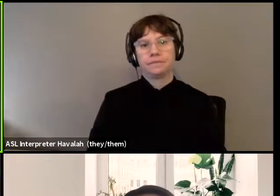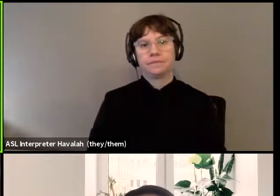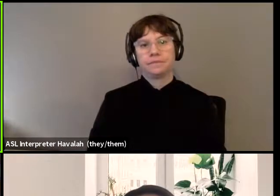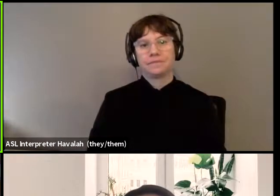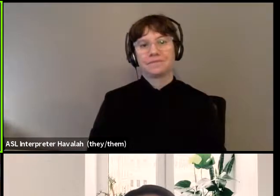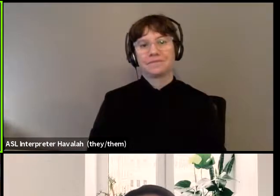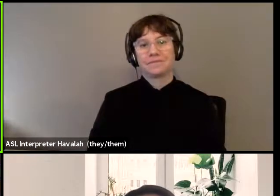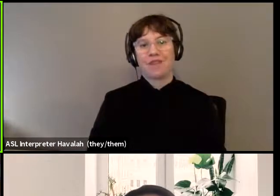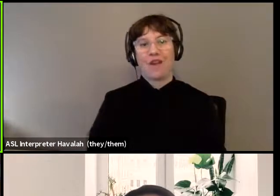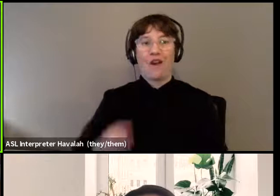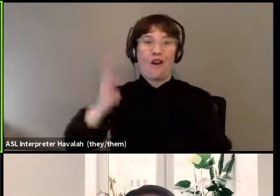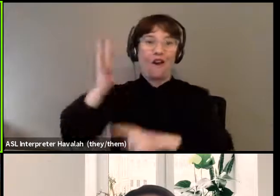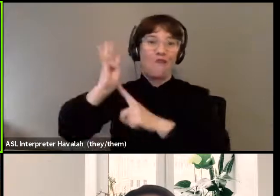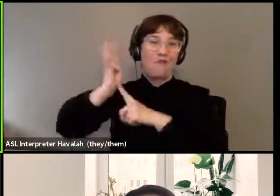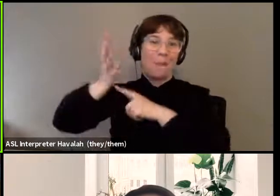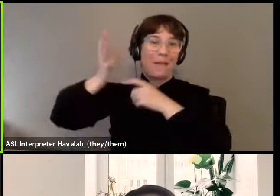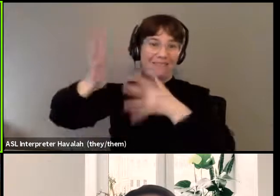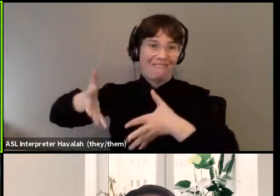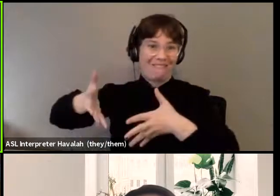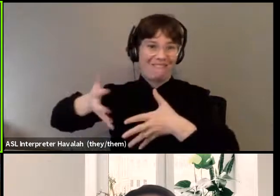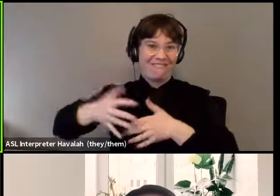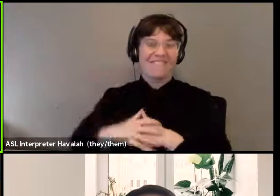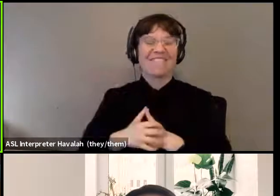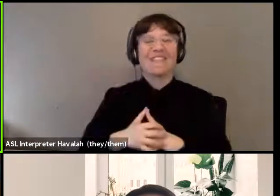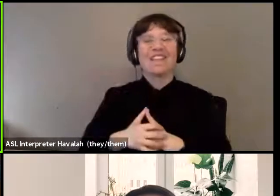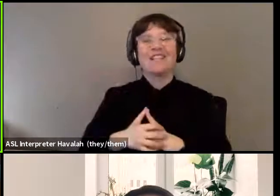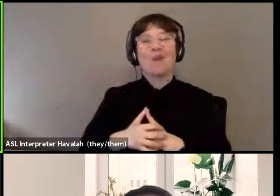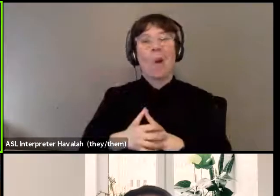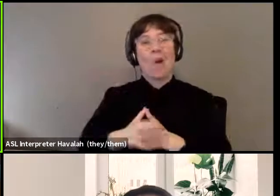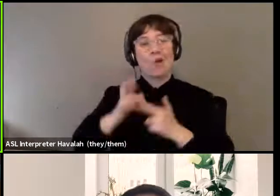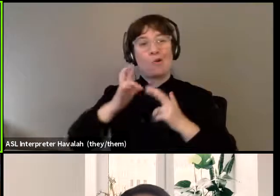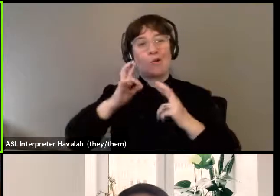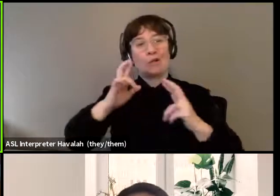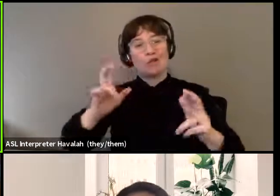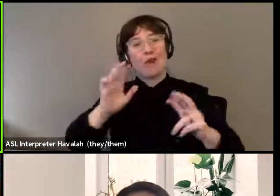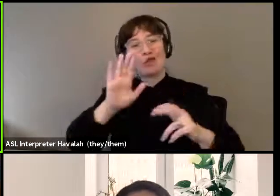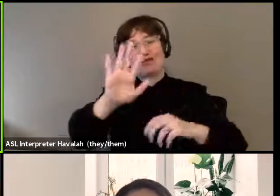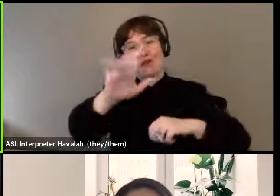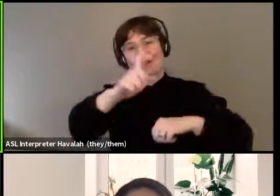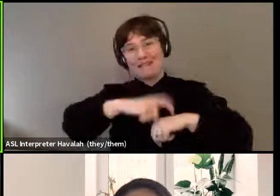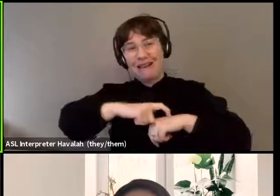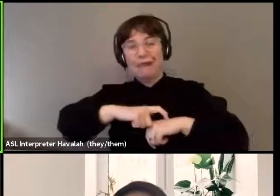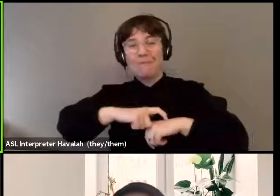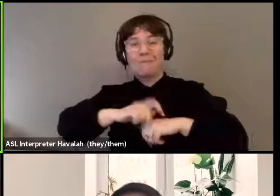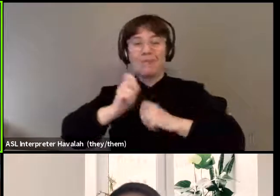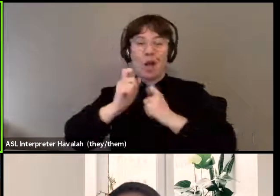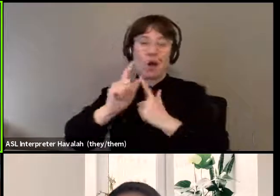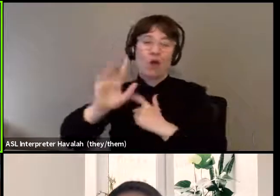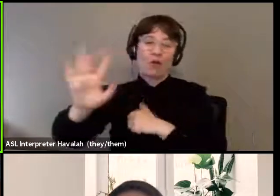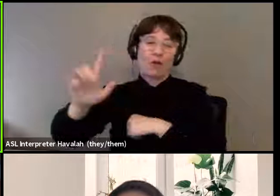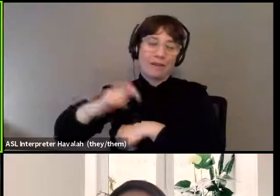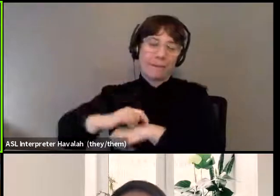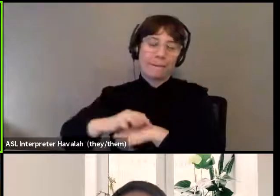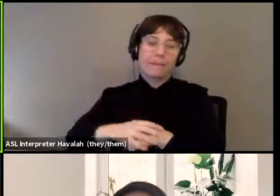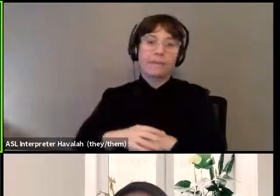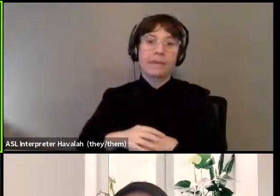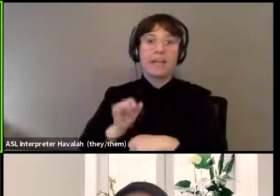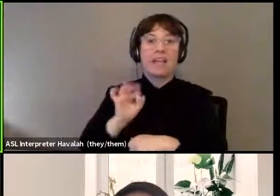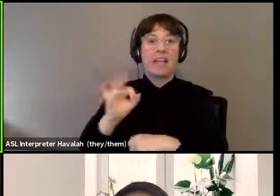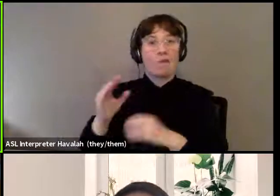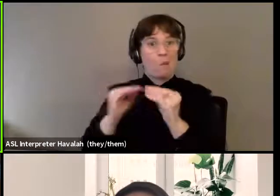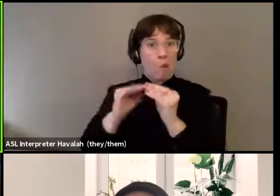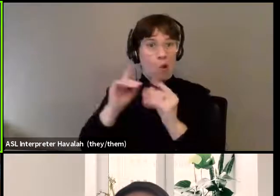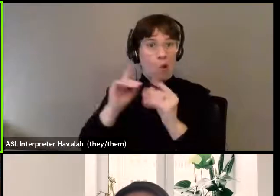Well, we only have 4 minutes left, so I want to be respectful of everyone's time. But if you all do have any